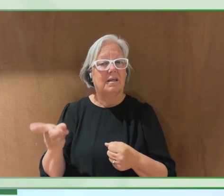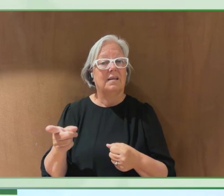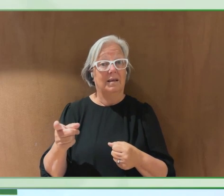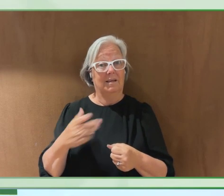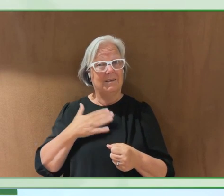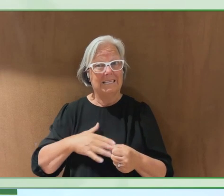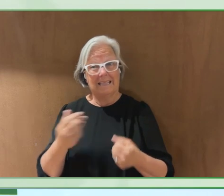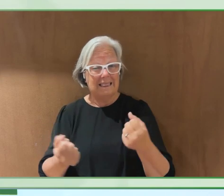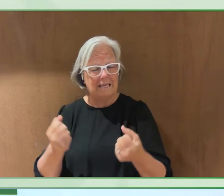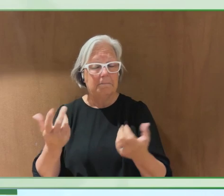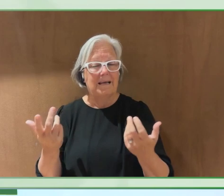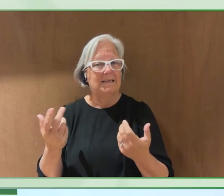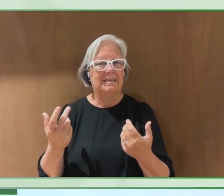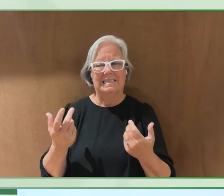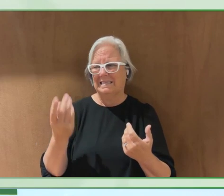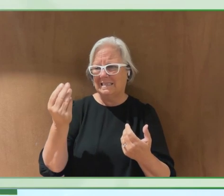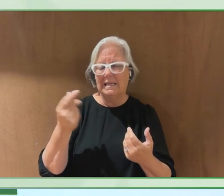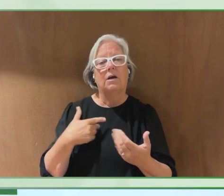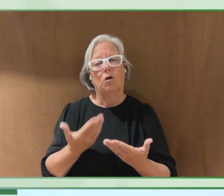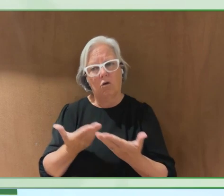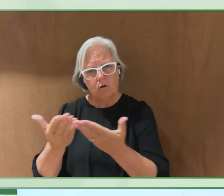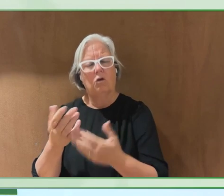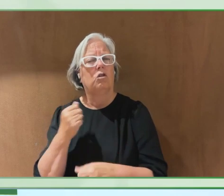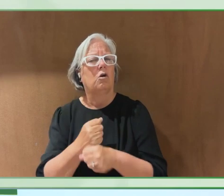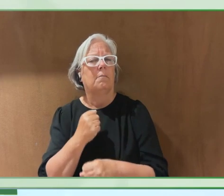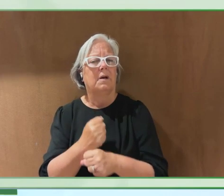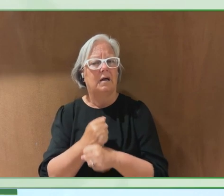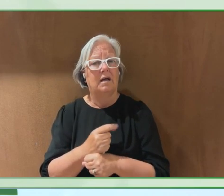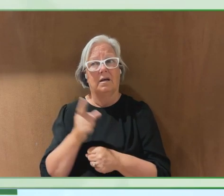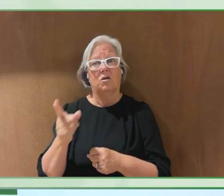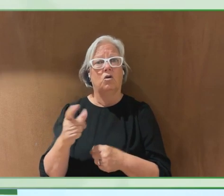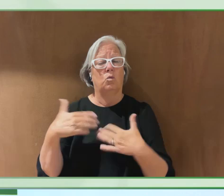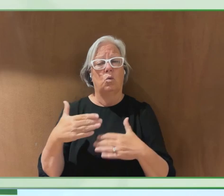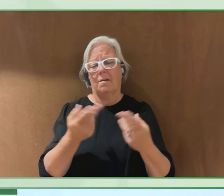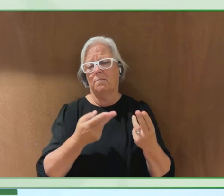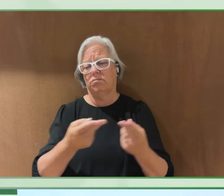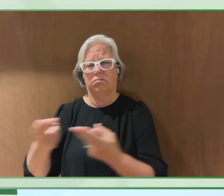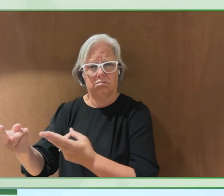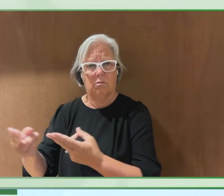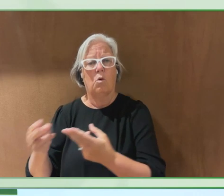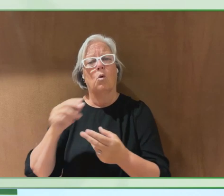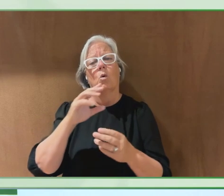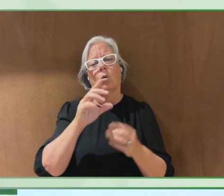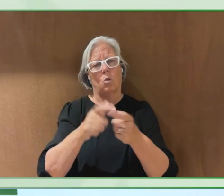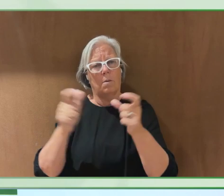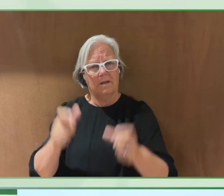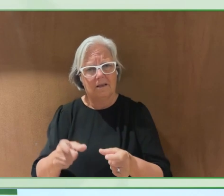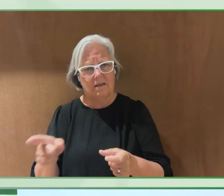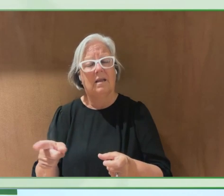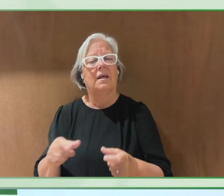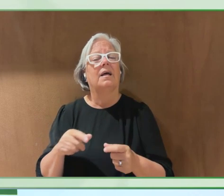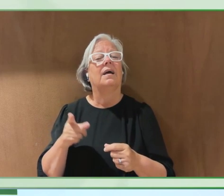livelihood. We got him a job at one of the largest supply chain companies, got him placed, and with his physical impairment, made the